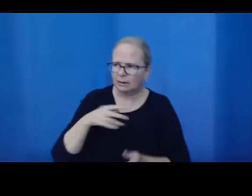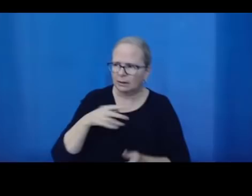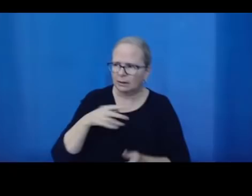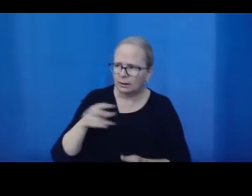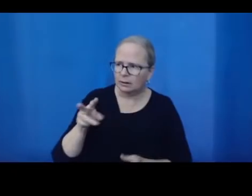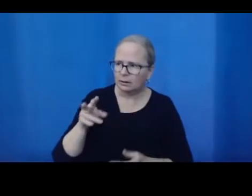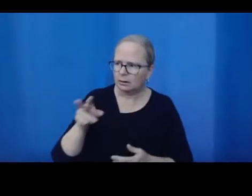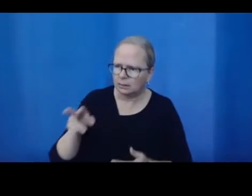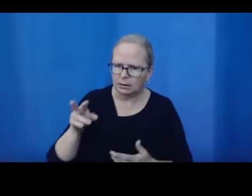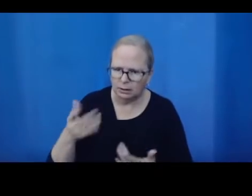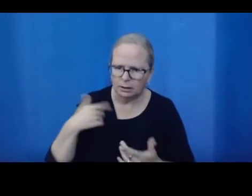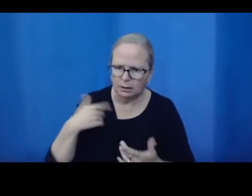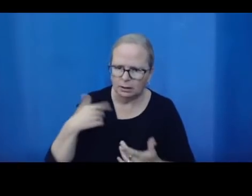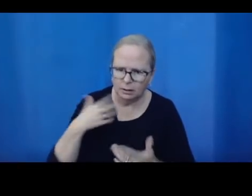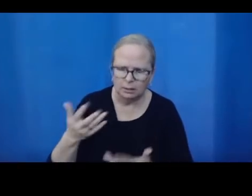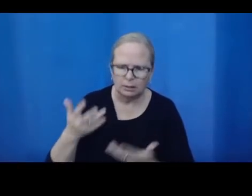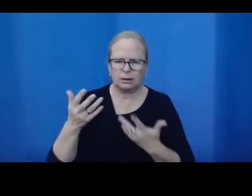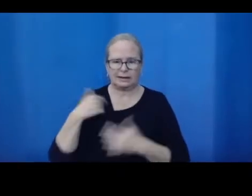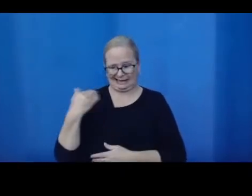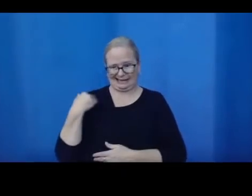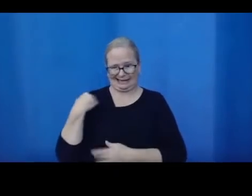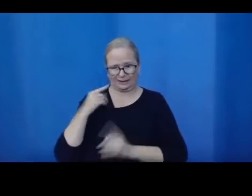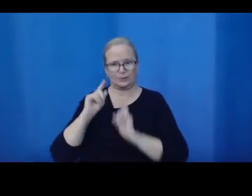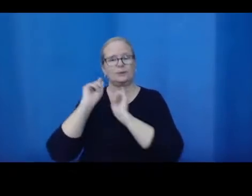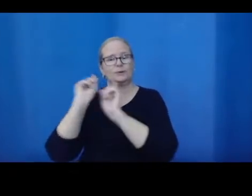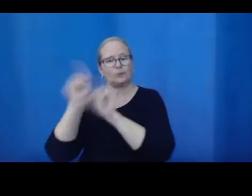but COVID made it harder to